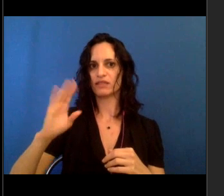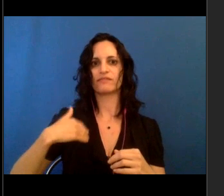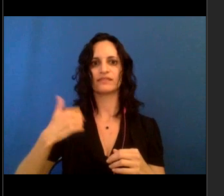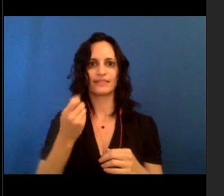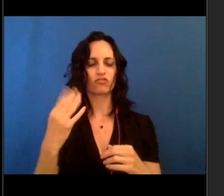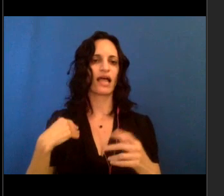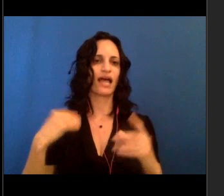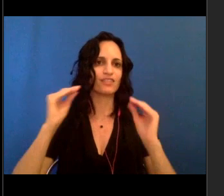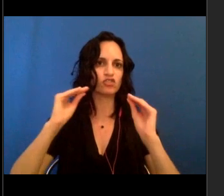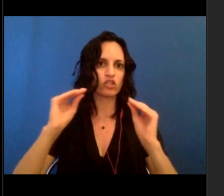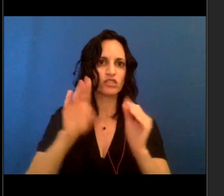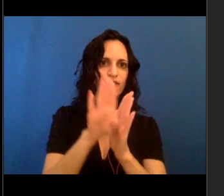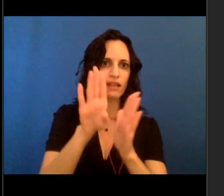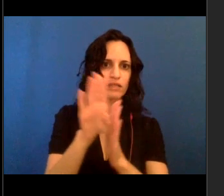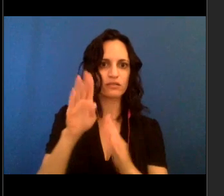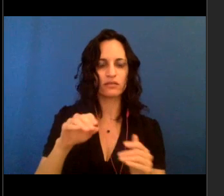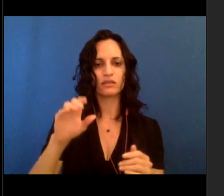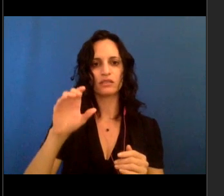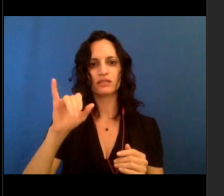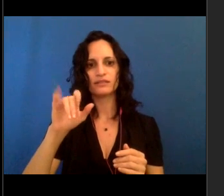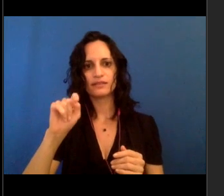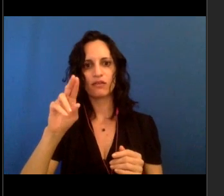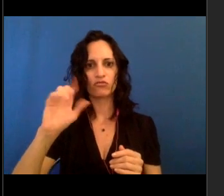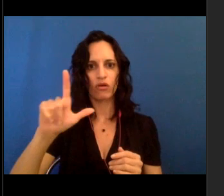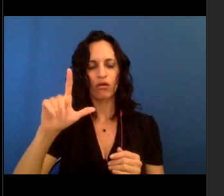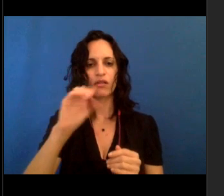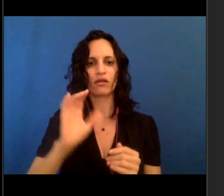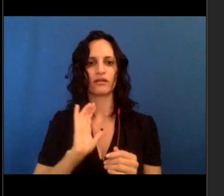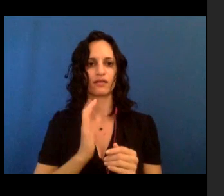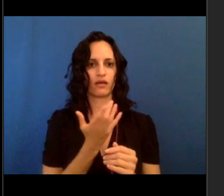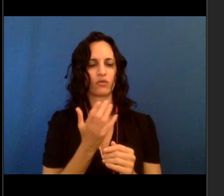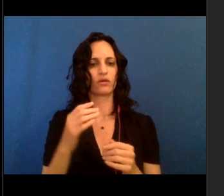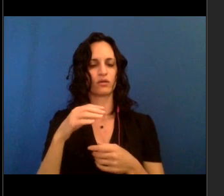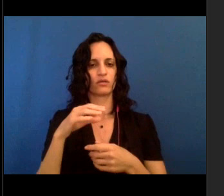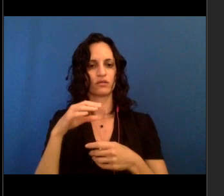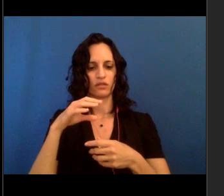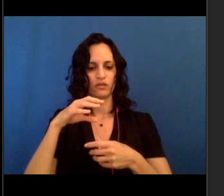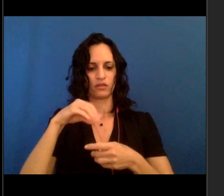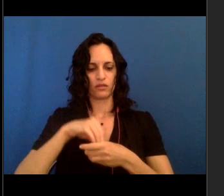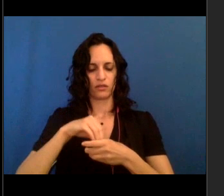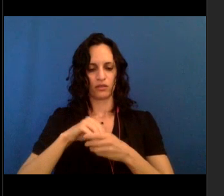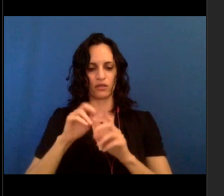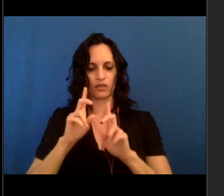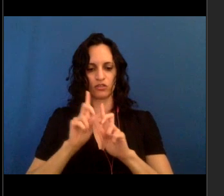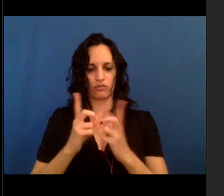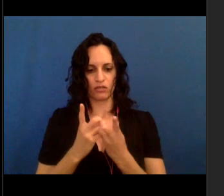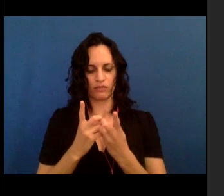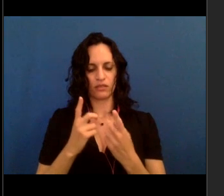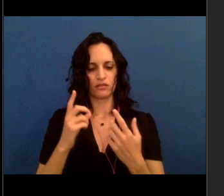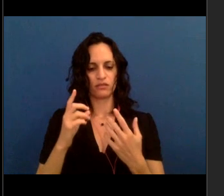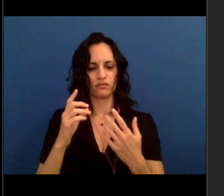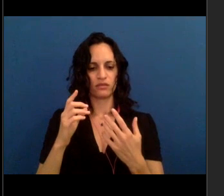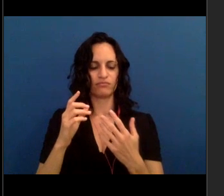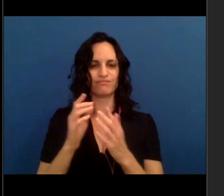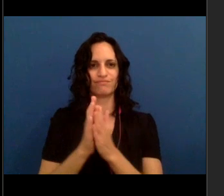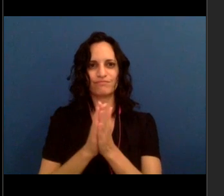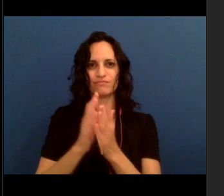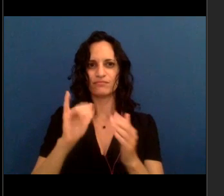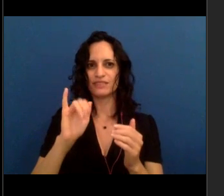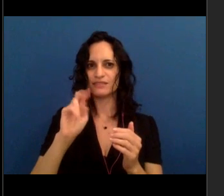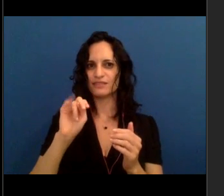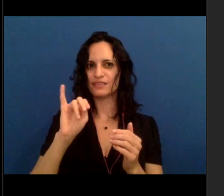development, CITDRAW, and our own departmental inclusive curriculum initiative. So as someone who's passionate about teaching, I'm lucky to be